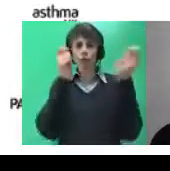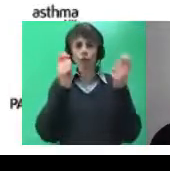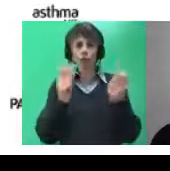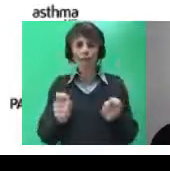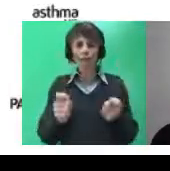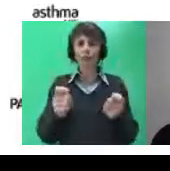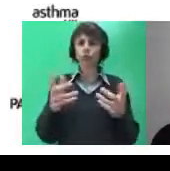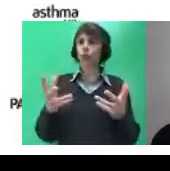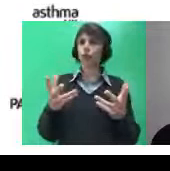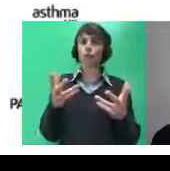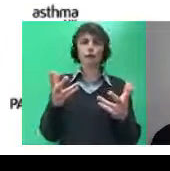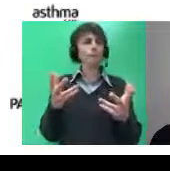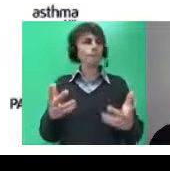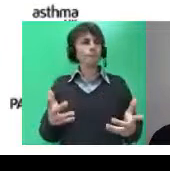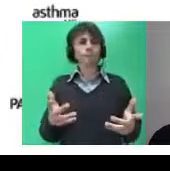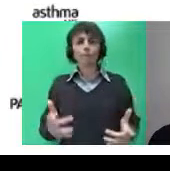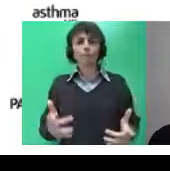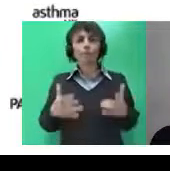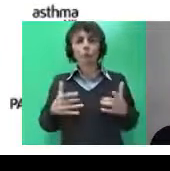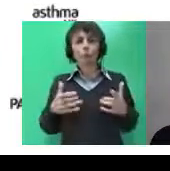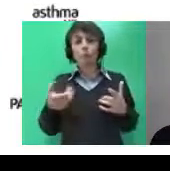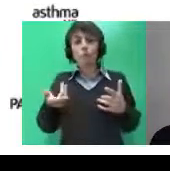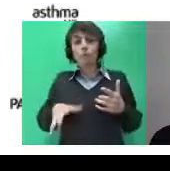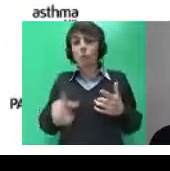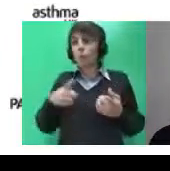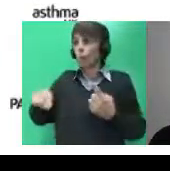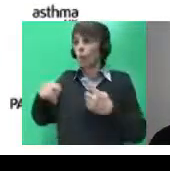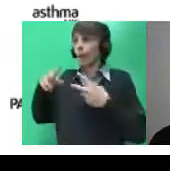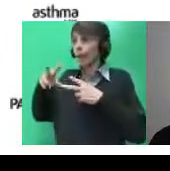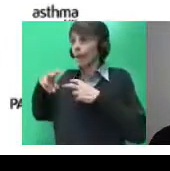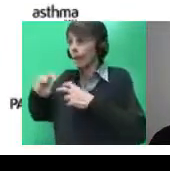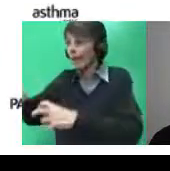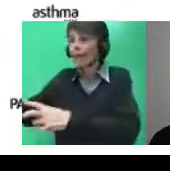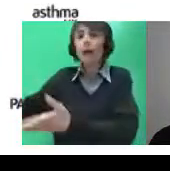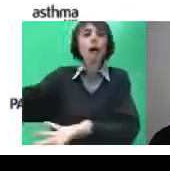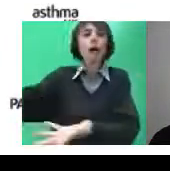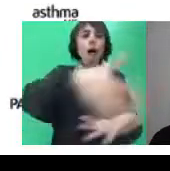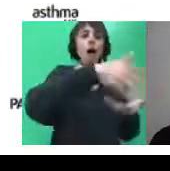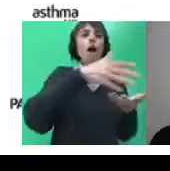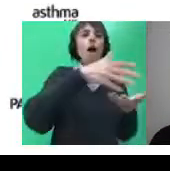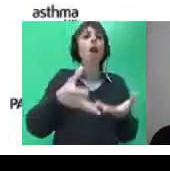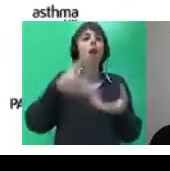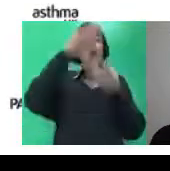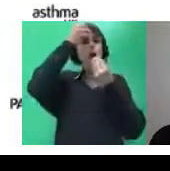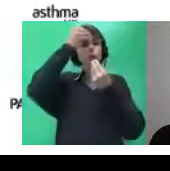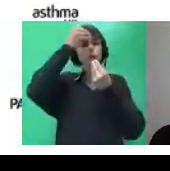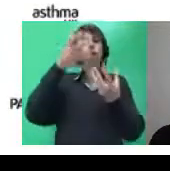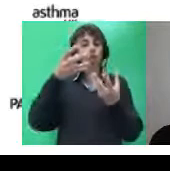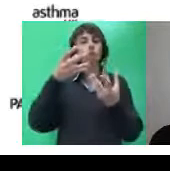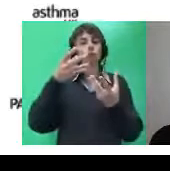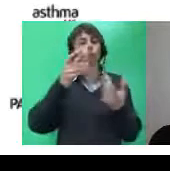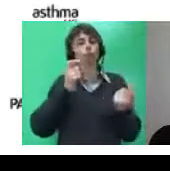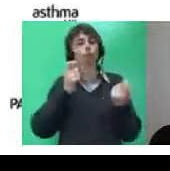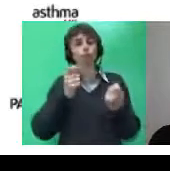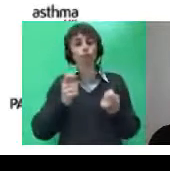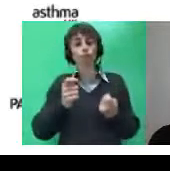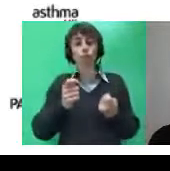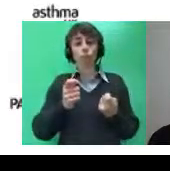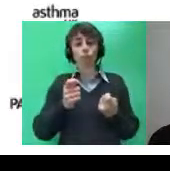on what we've learned. So we launched a 6-week campaign initially in September 2019,